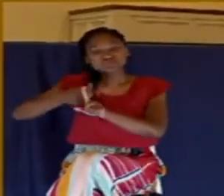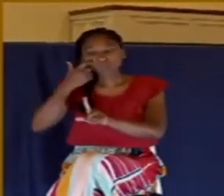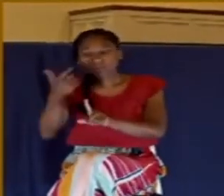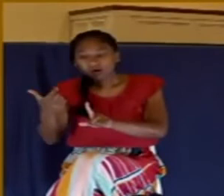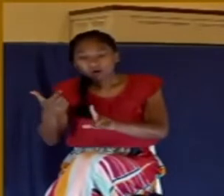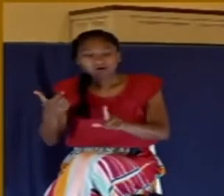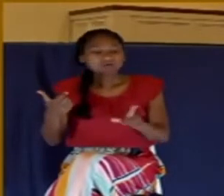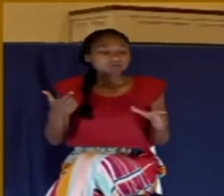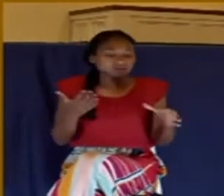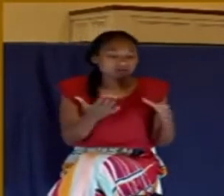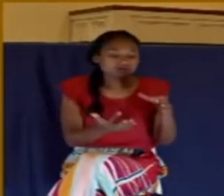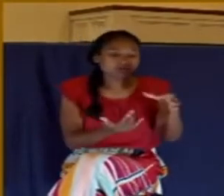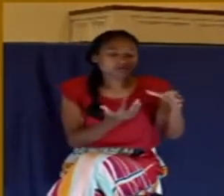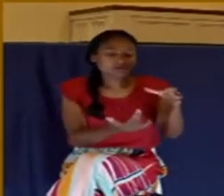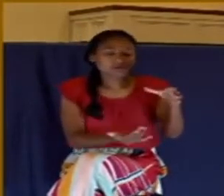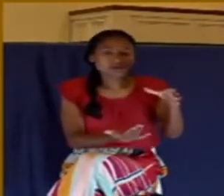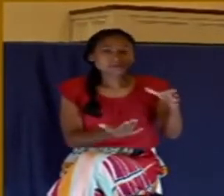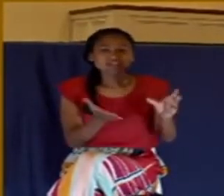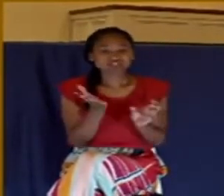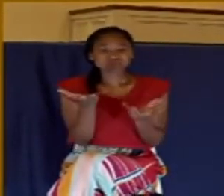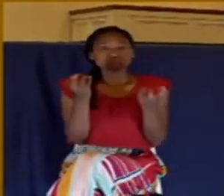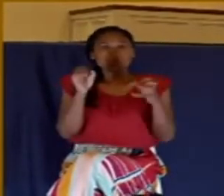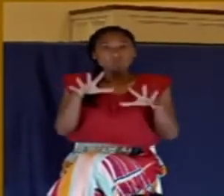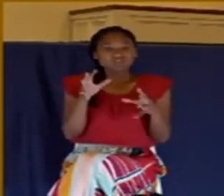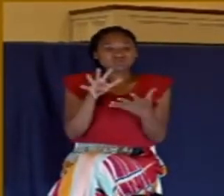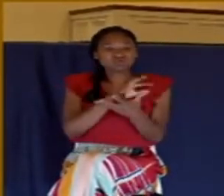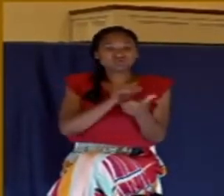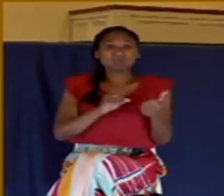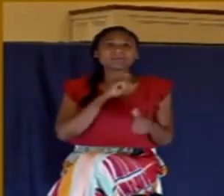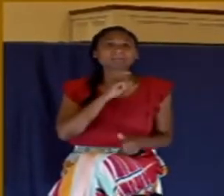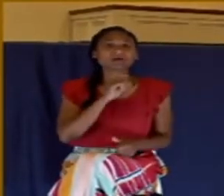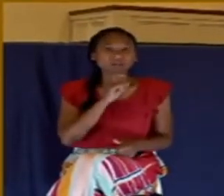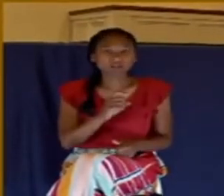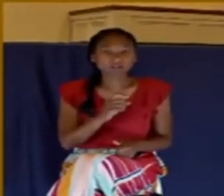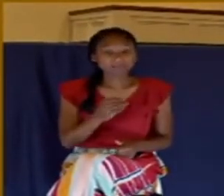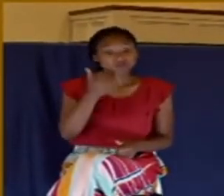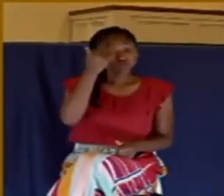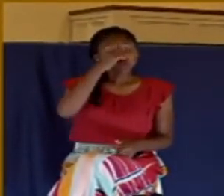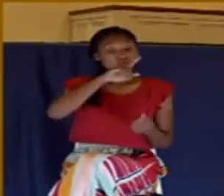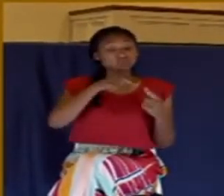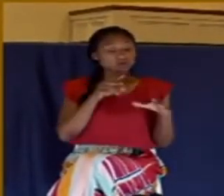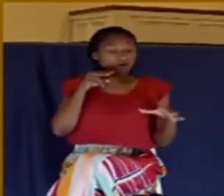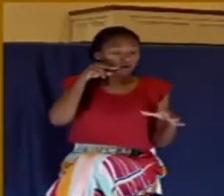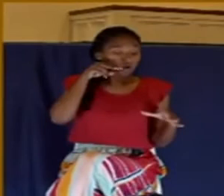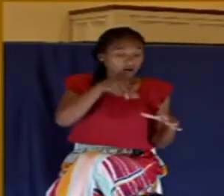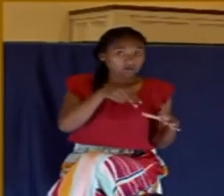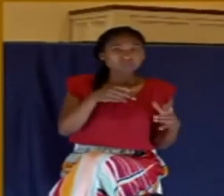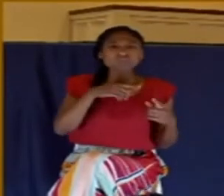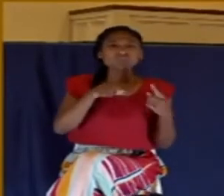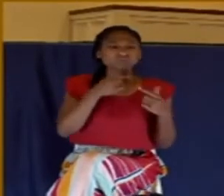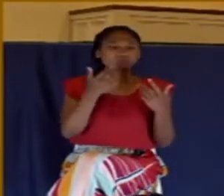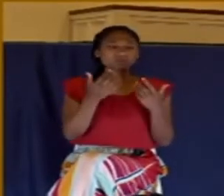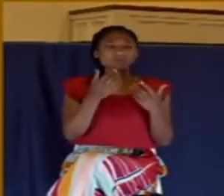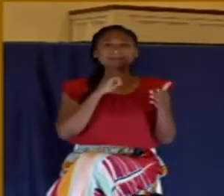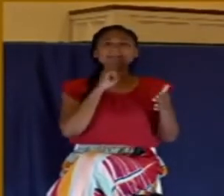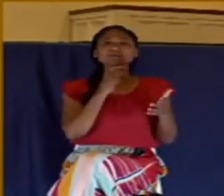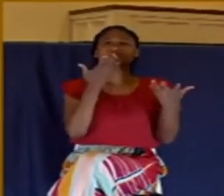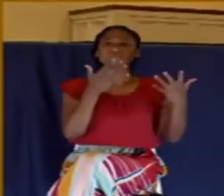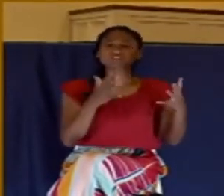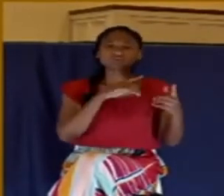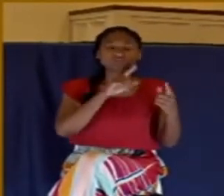And he knows when the silver is done, when he can look down and see his own image in the silver. And that's exactly what God does for